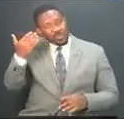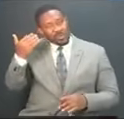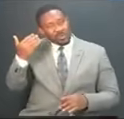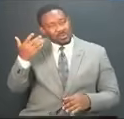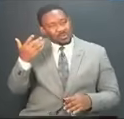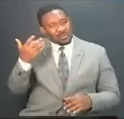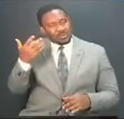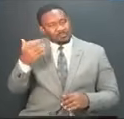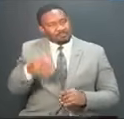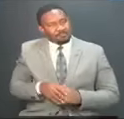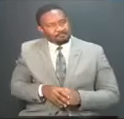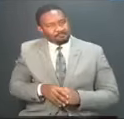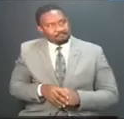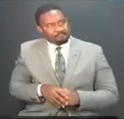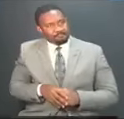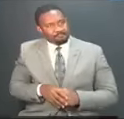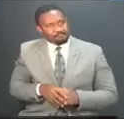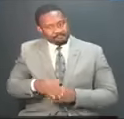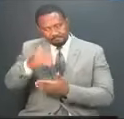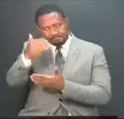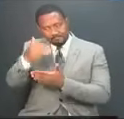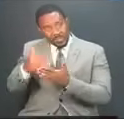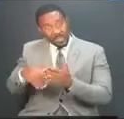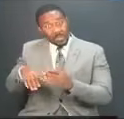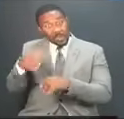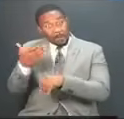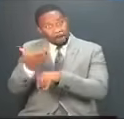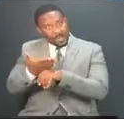filing an appeal